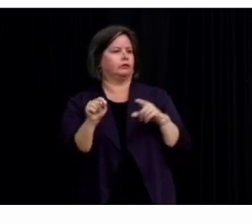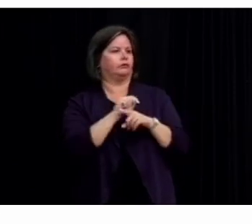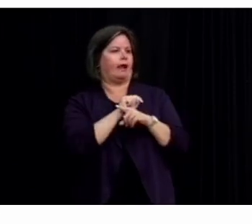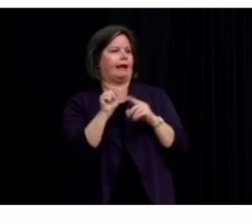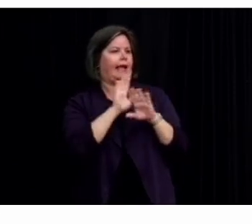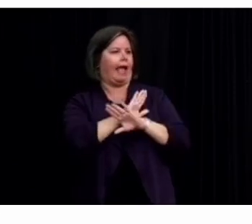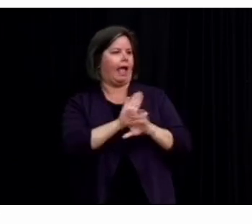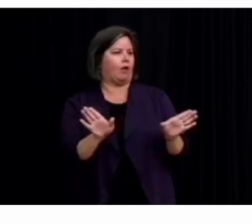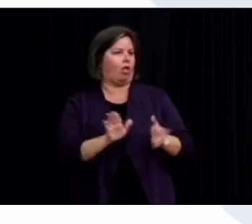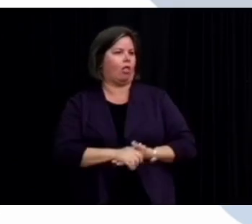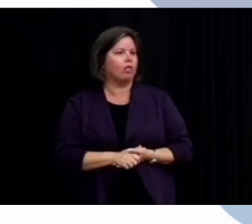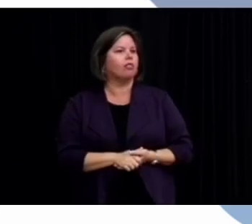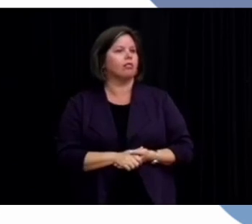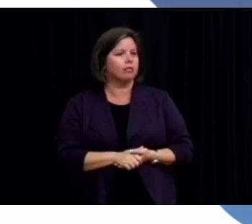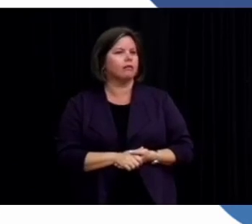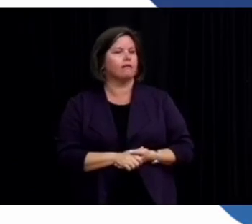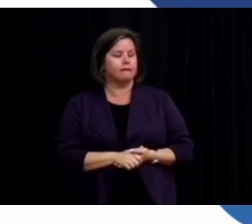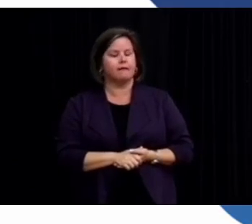at all.